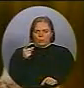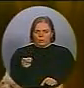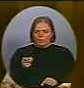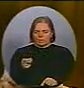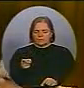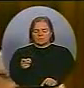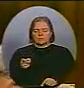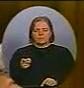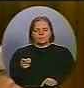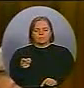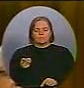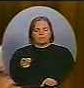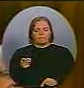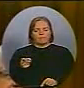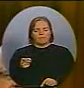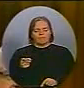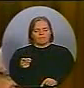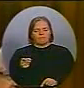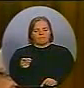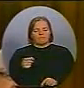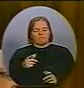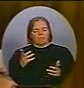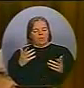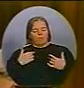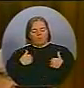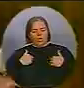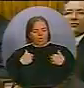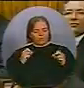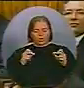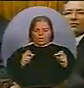highest moral level, and he's the one that has been singled out